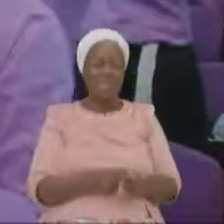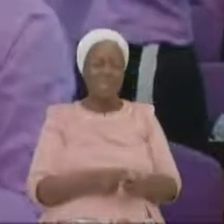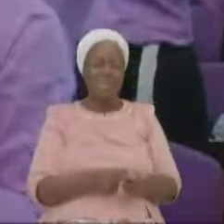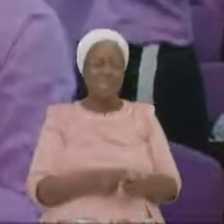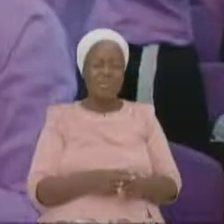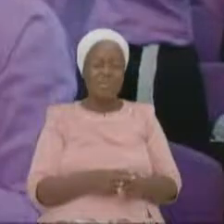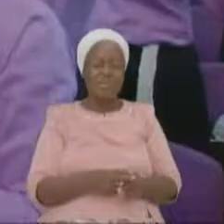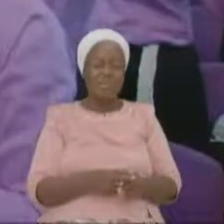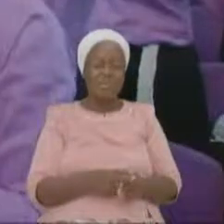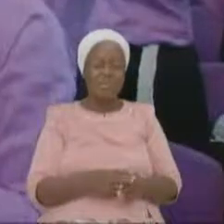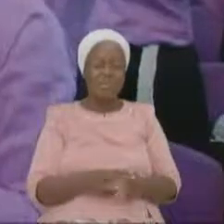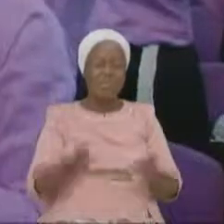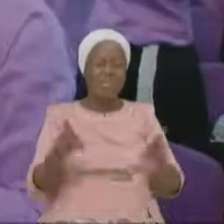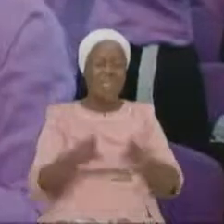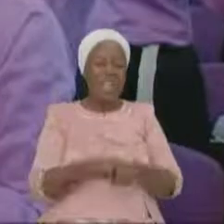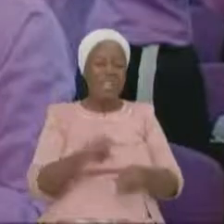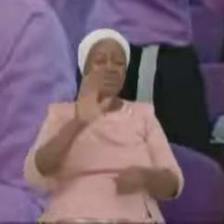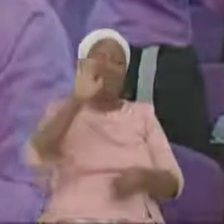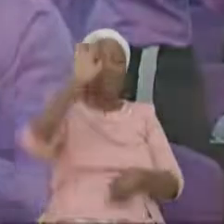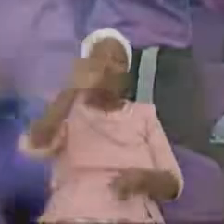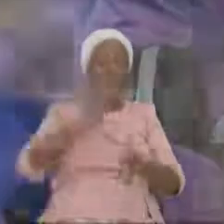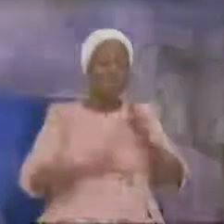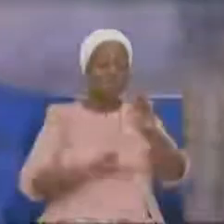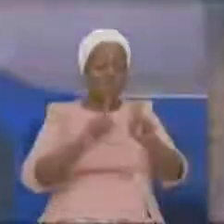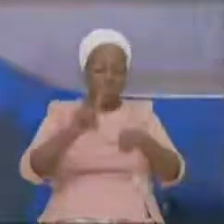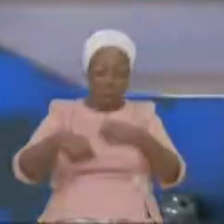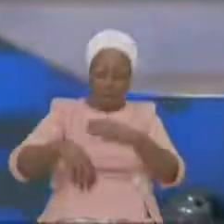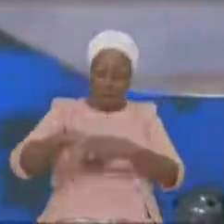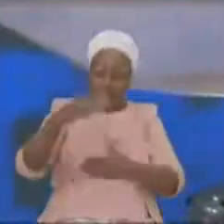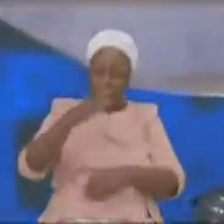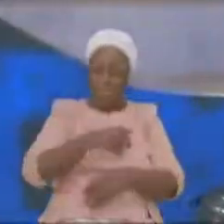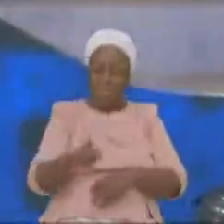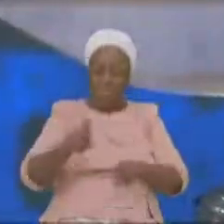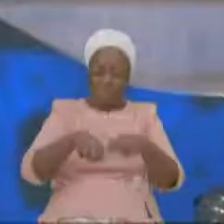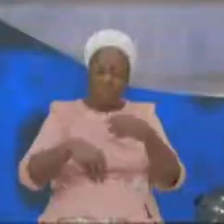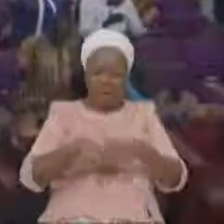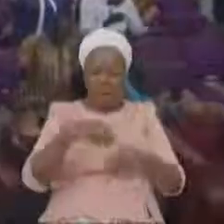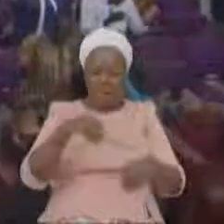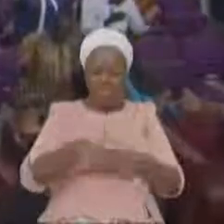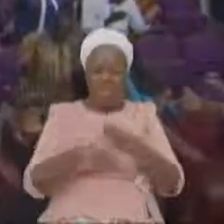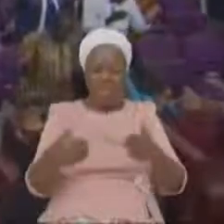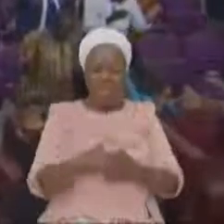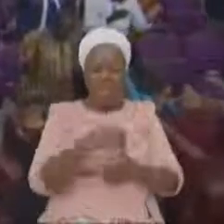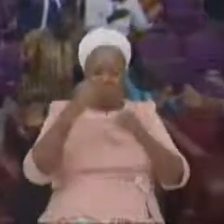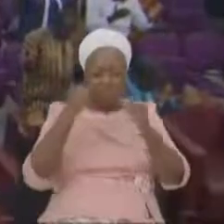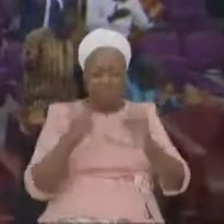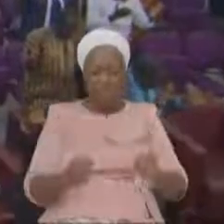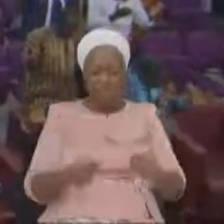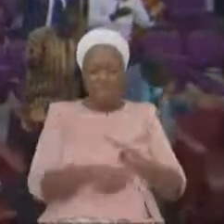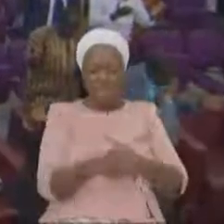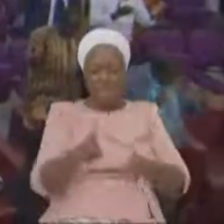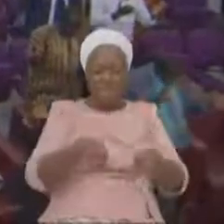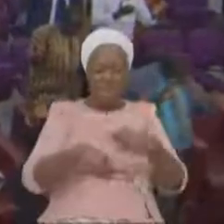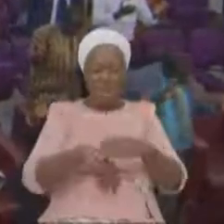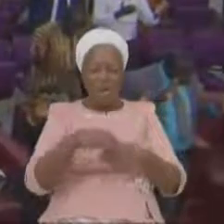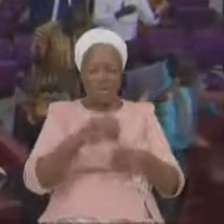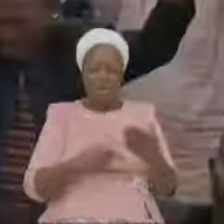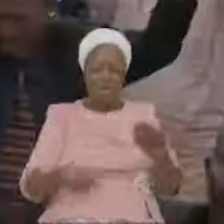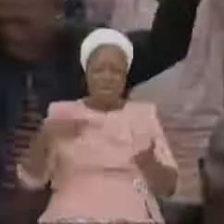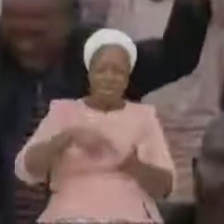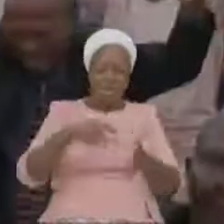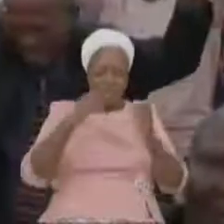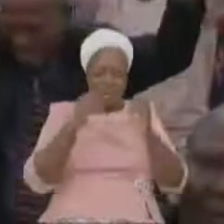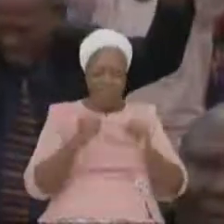As your people go out, they go out in new strength. They go out in resurrection